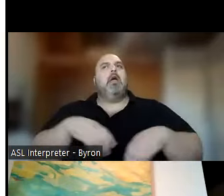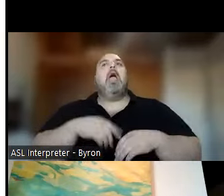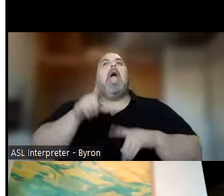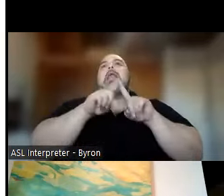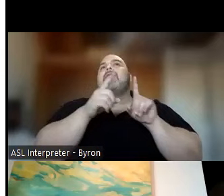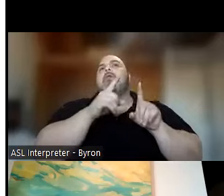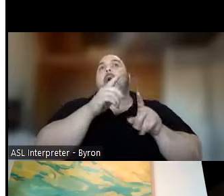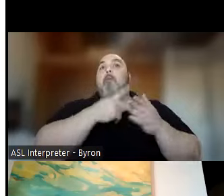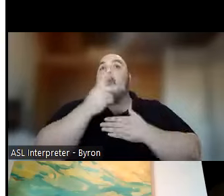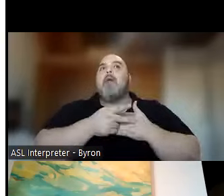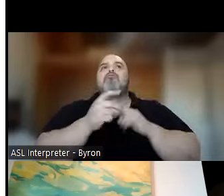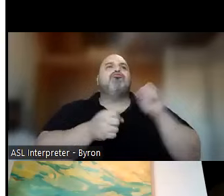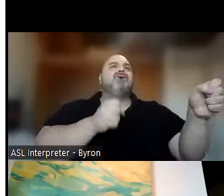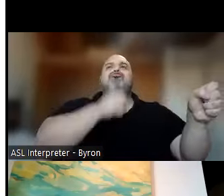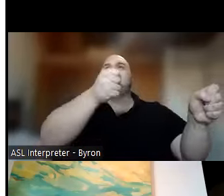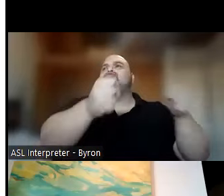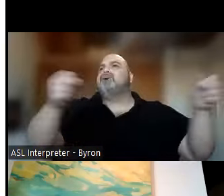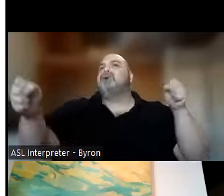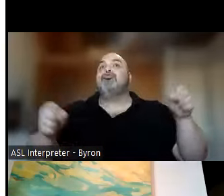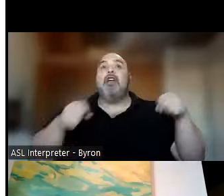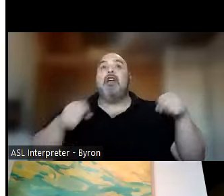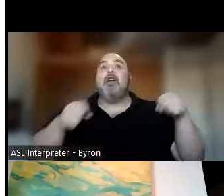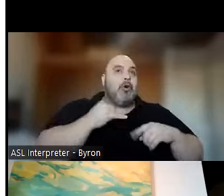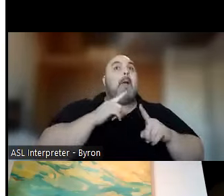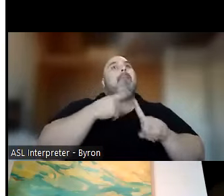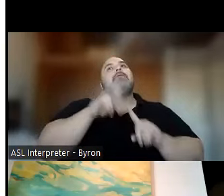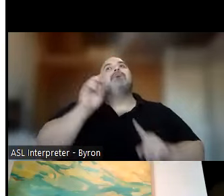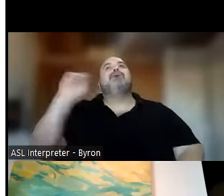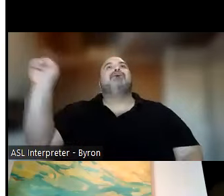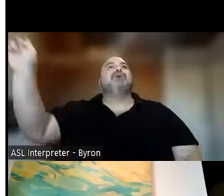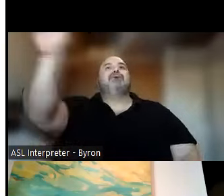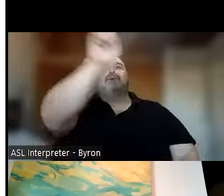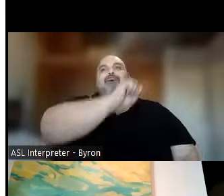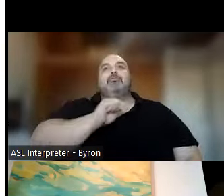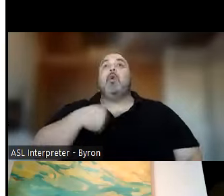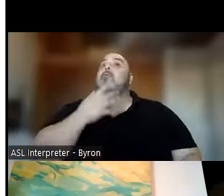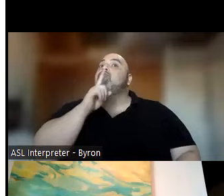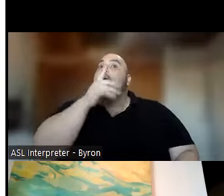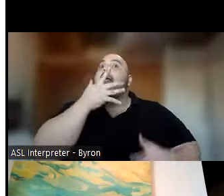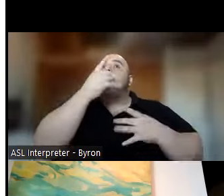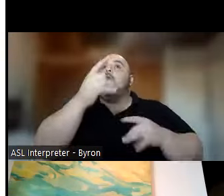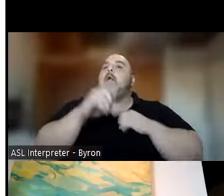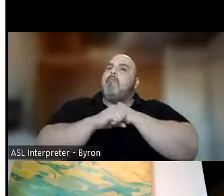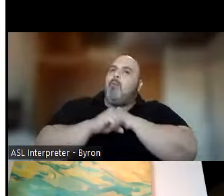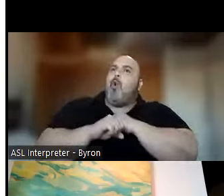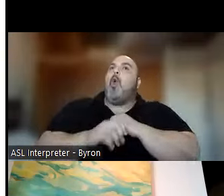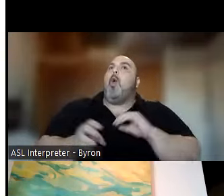different programs across the country. So I'm very interested in promoting